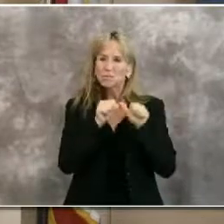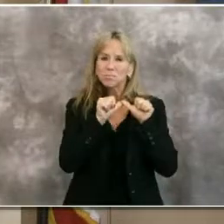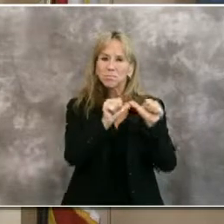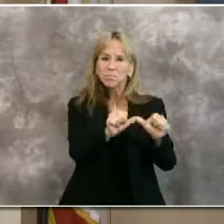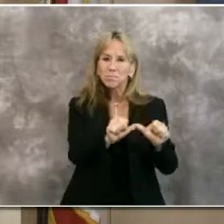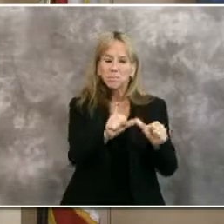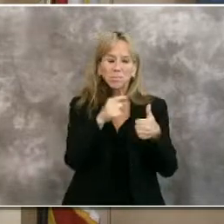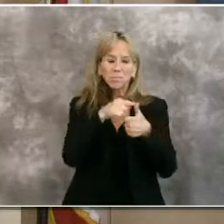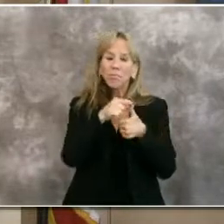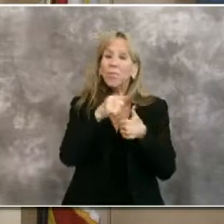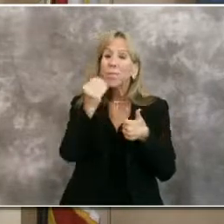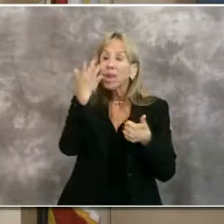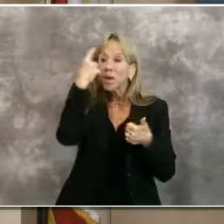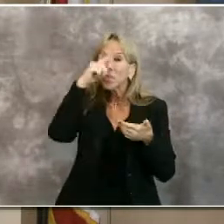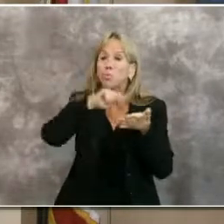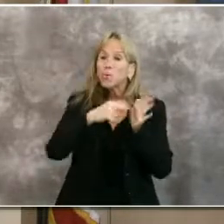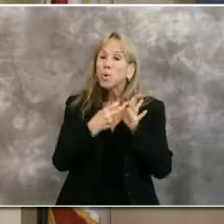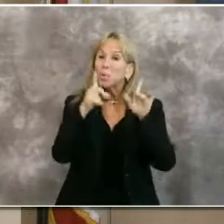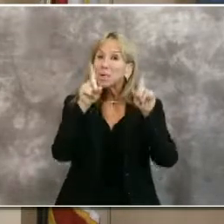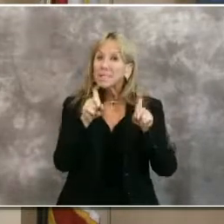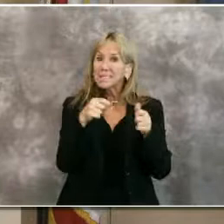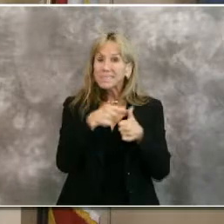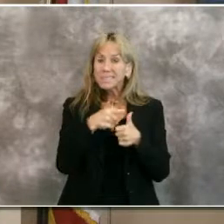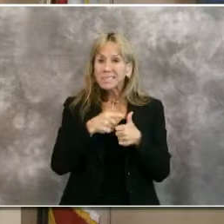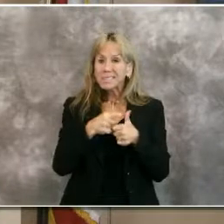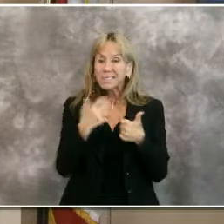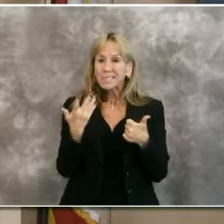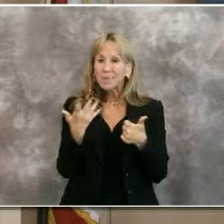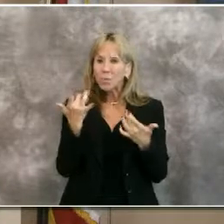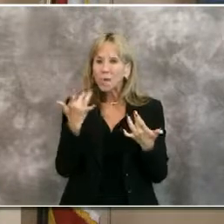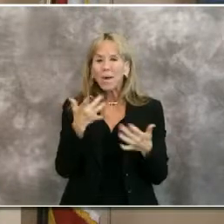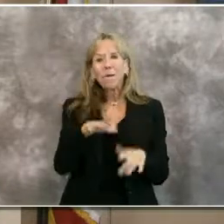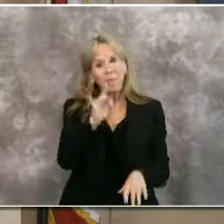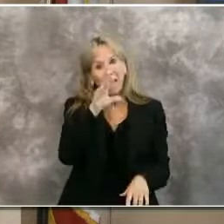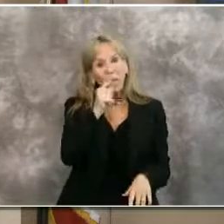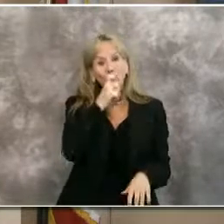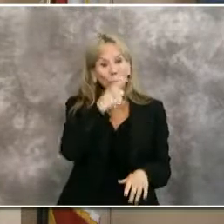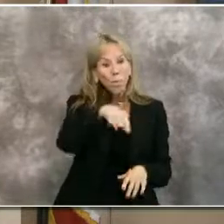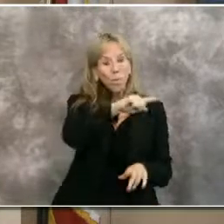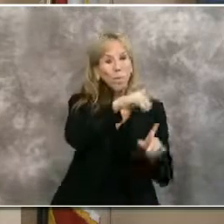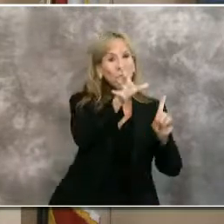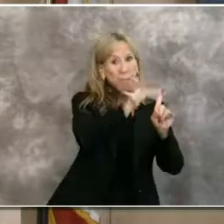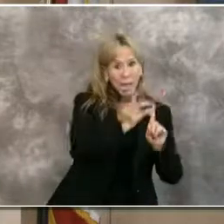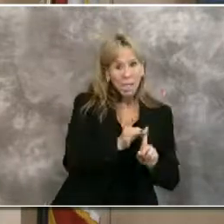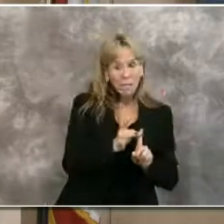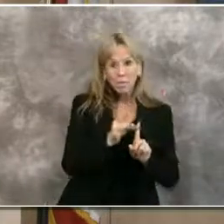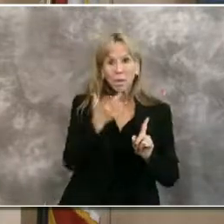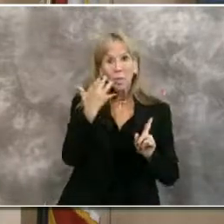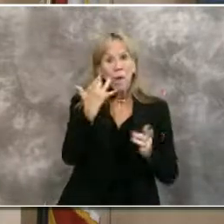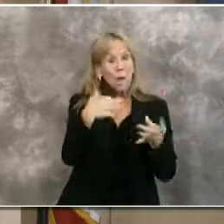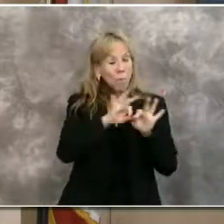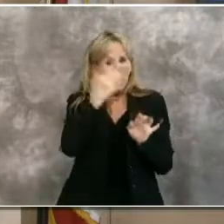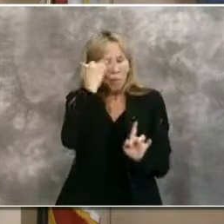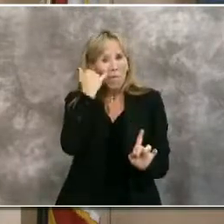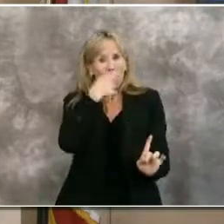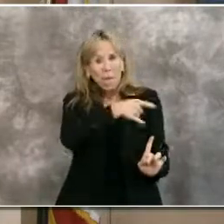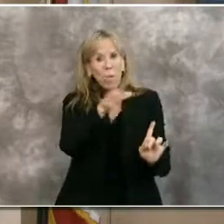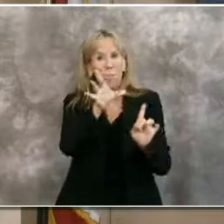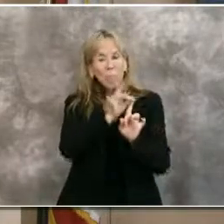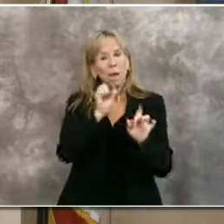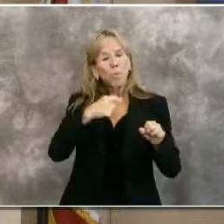is the purpose of the test is to find people who indeed are positive so that we can immediately do our